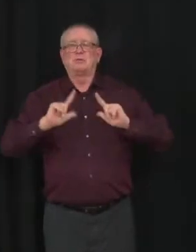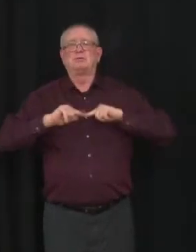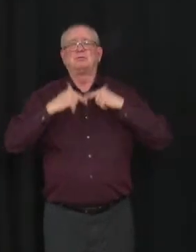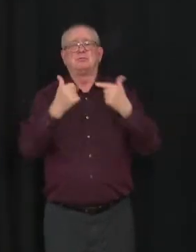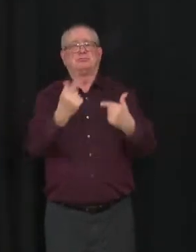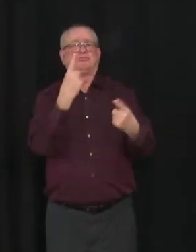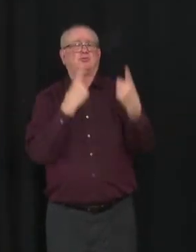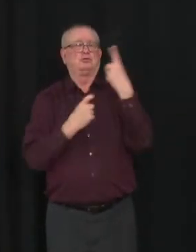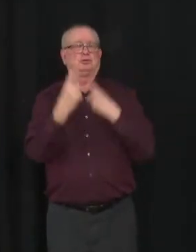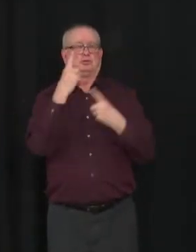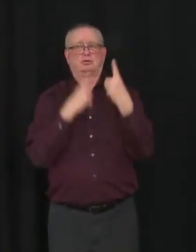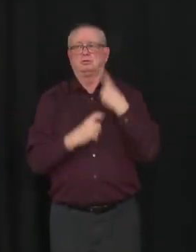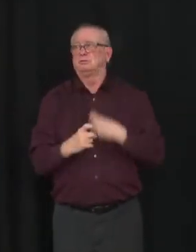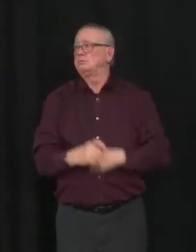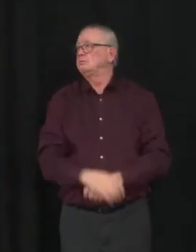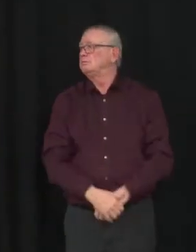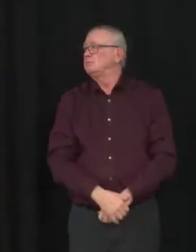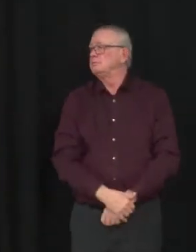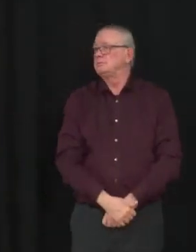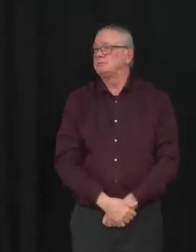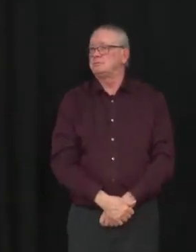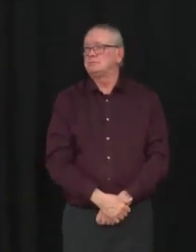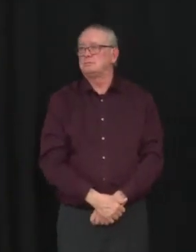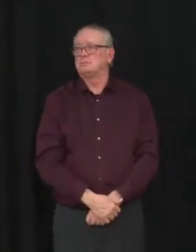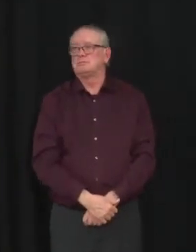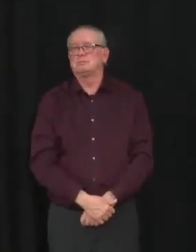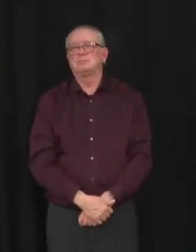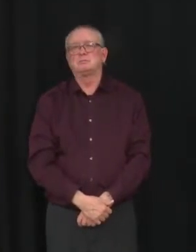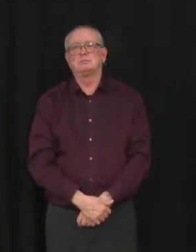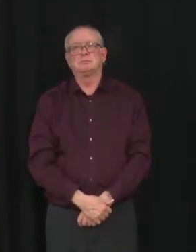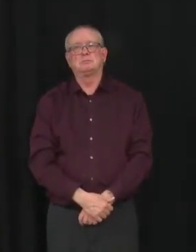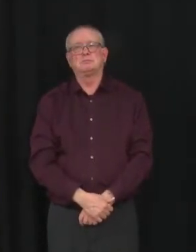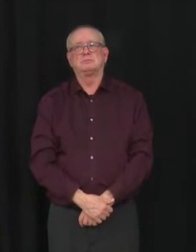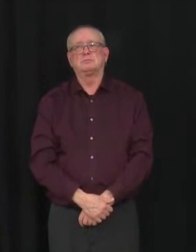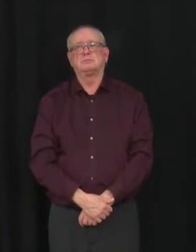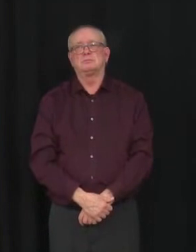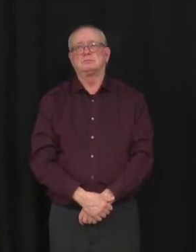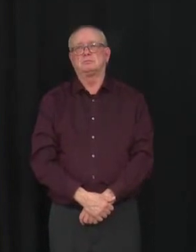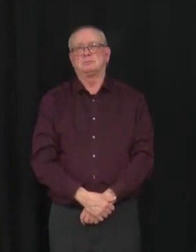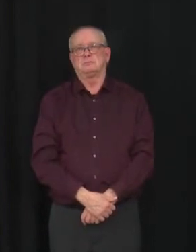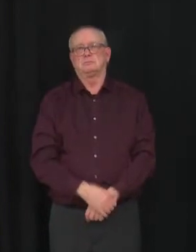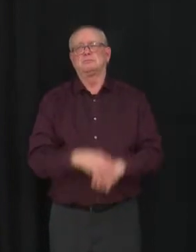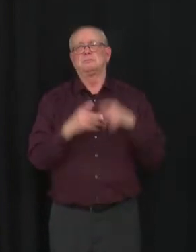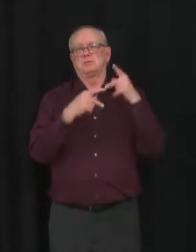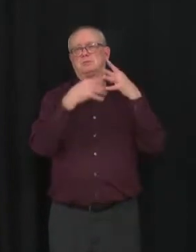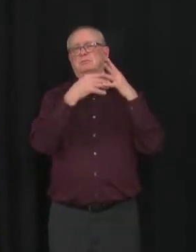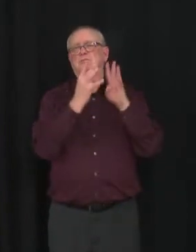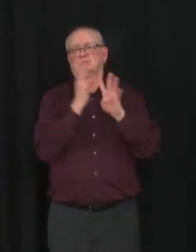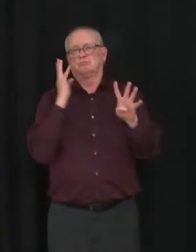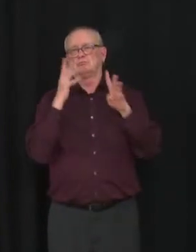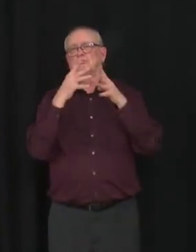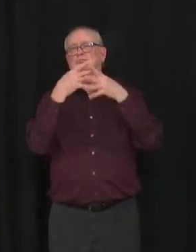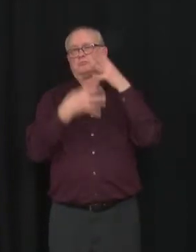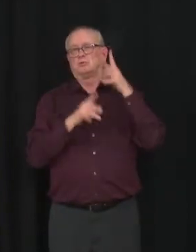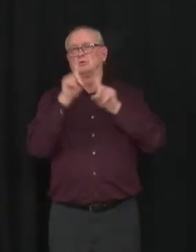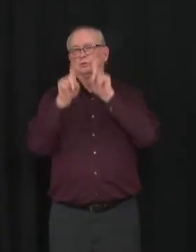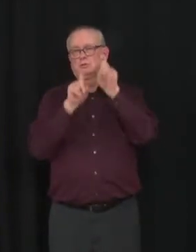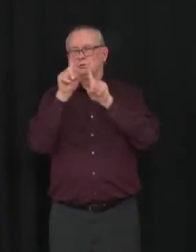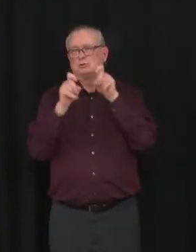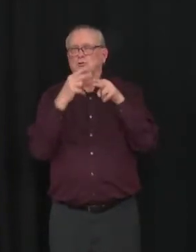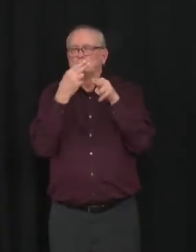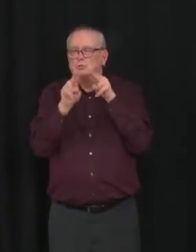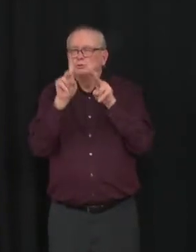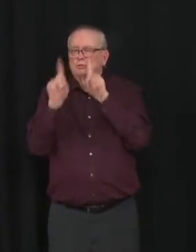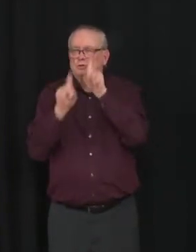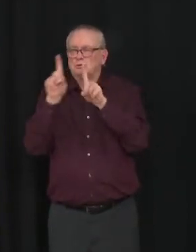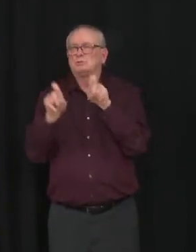Thank you. That concludes the speaking portion. We'll now move to the media Q&A. There's quite a few of you in the queue, so I ask that you just keep your questions fairly tight. We do